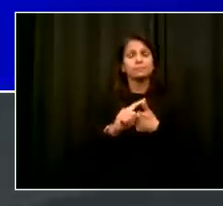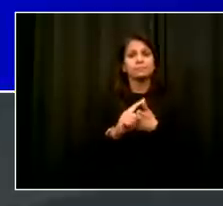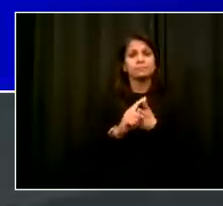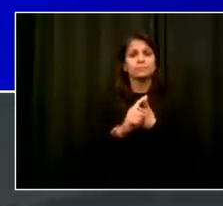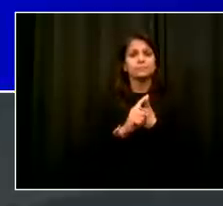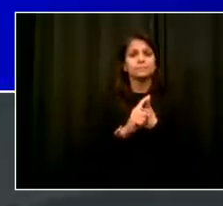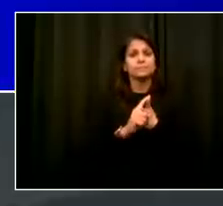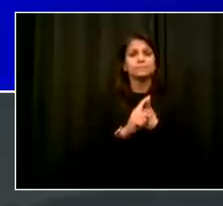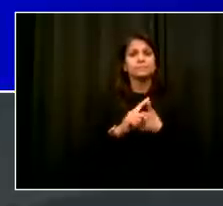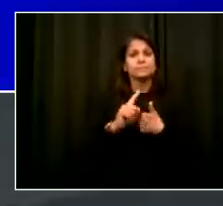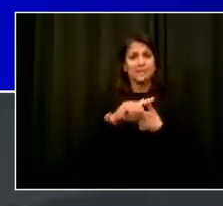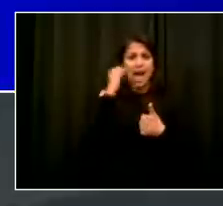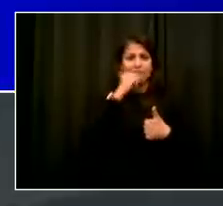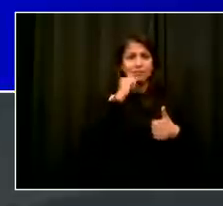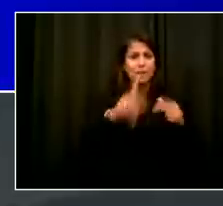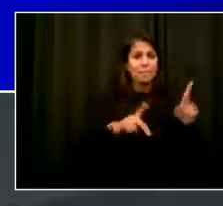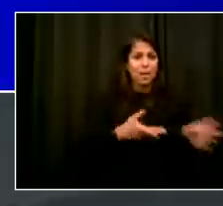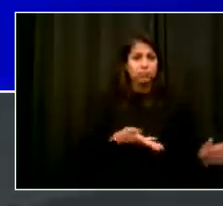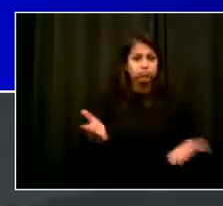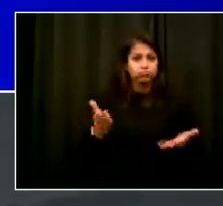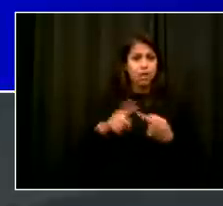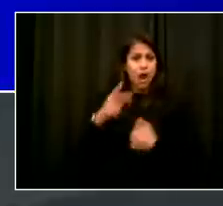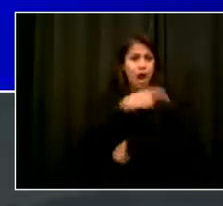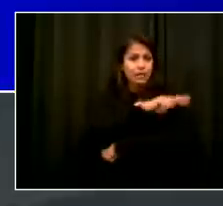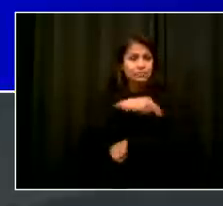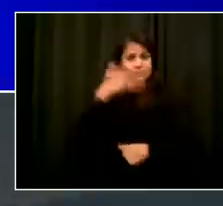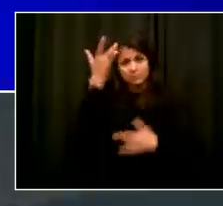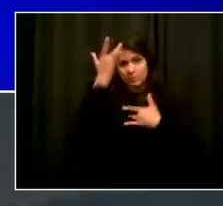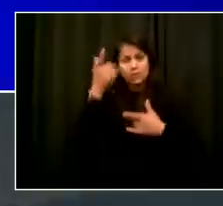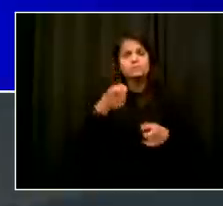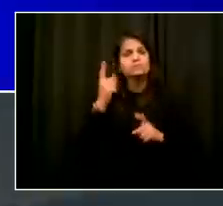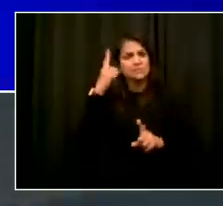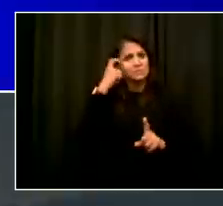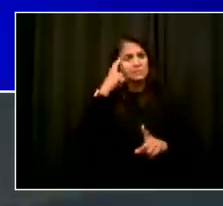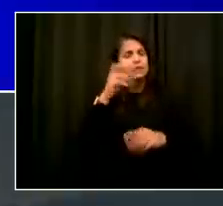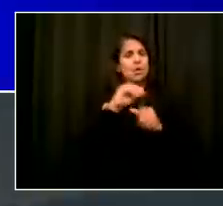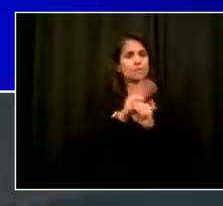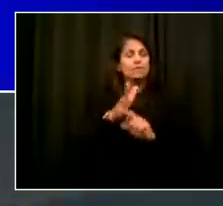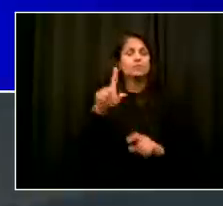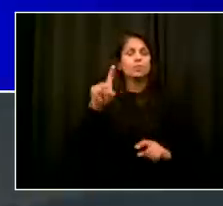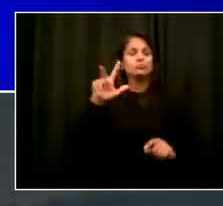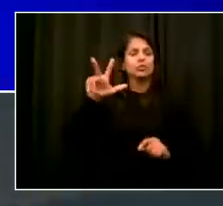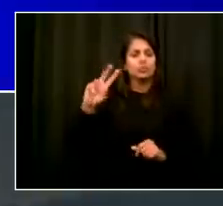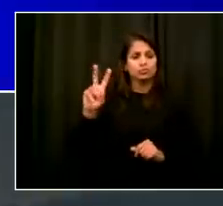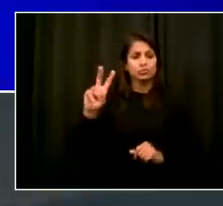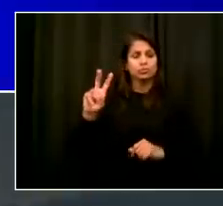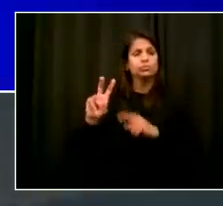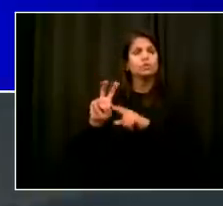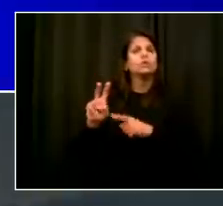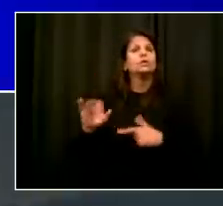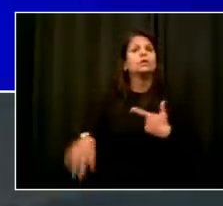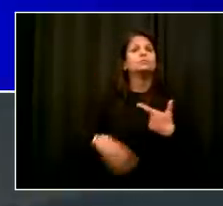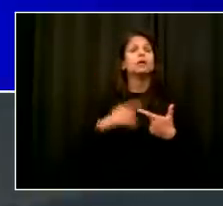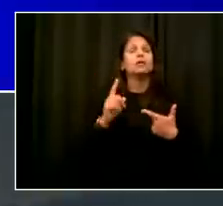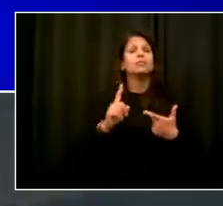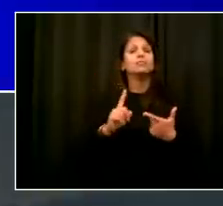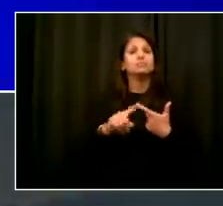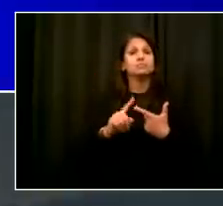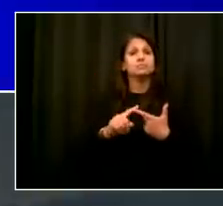Today's report, 132. Confirmed positivity rate, that continues to go up. We're watching that very carefully, 58%